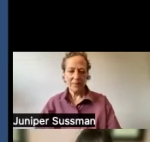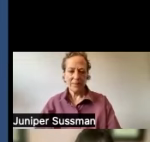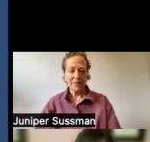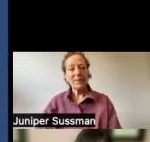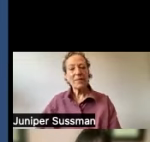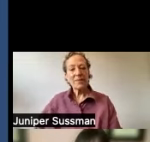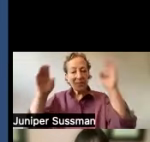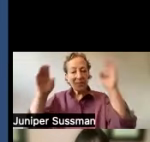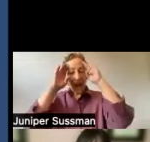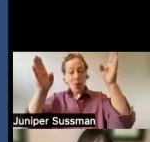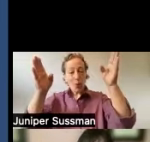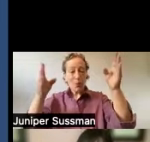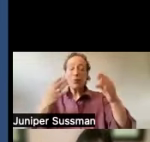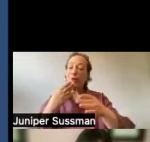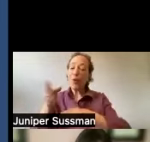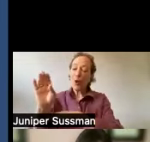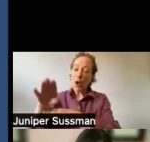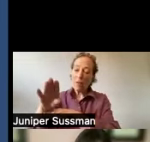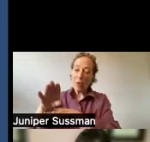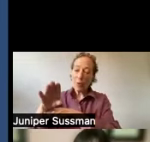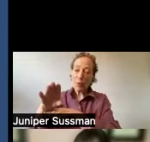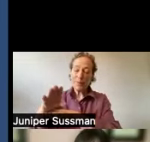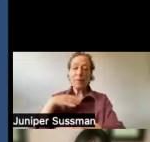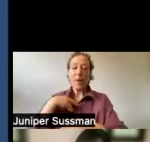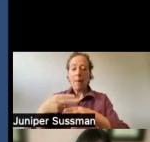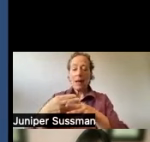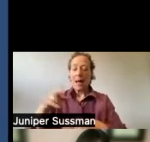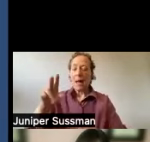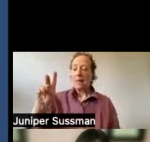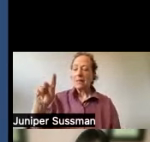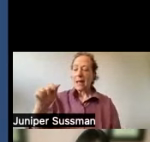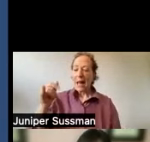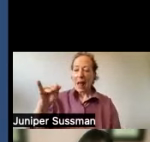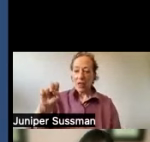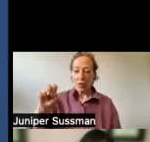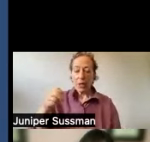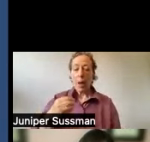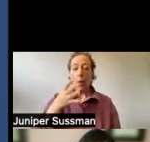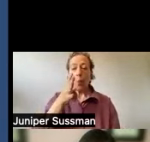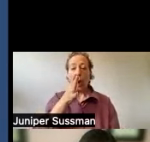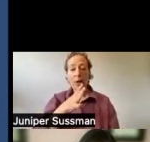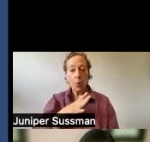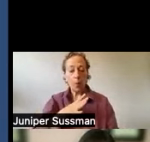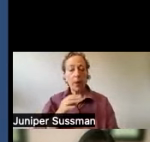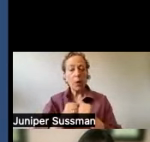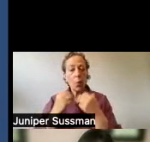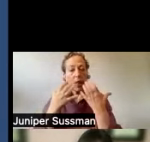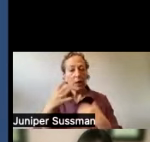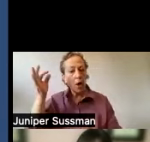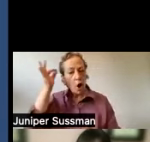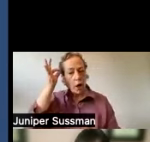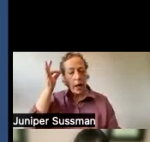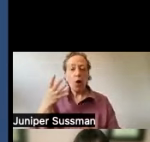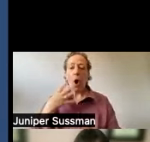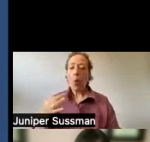Hello, everybody, and good afternoon. My name is Catherine. I'm a white woman with dark hair, a white